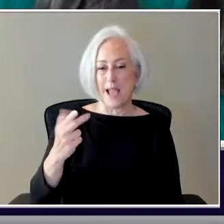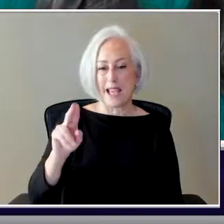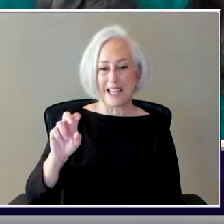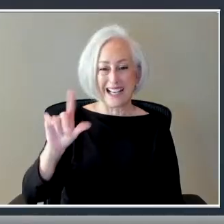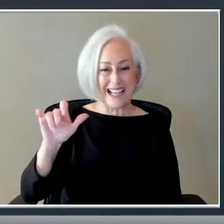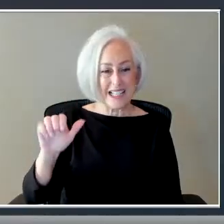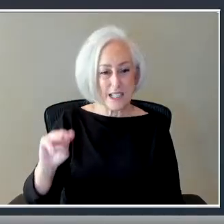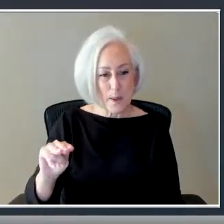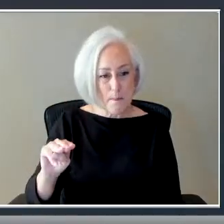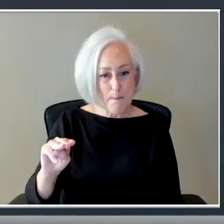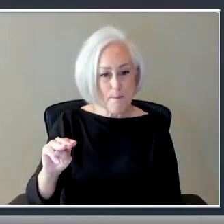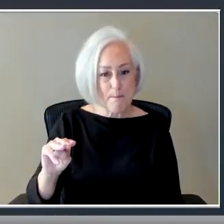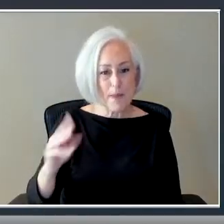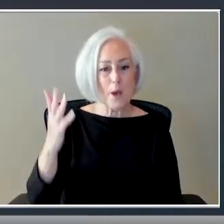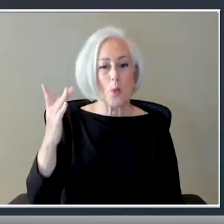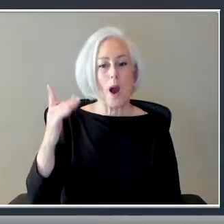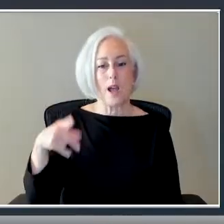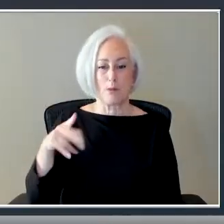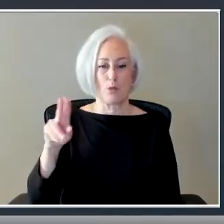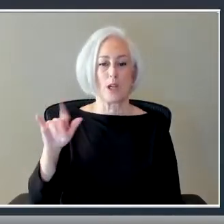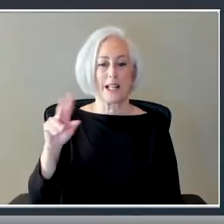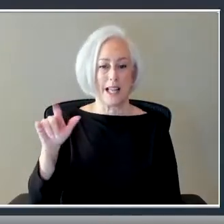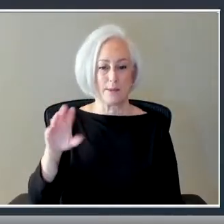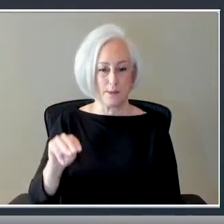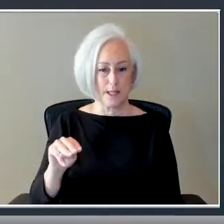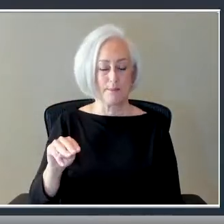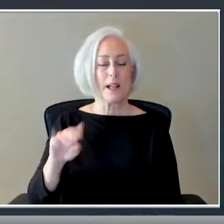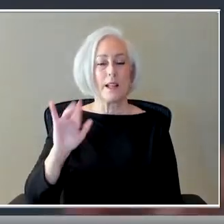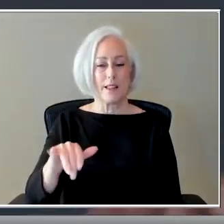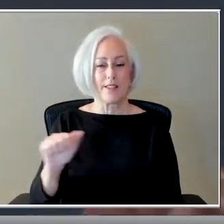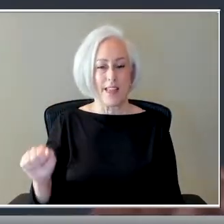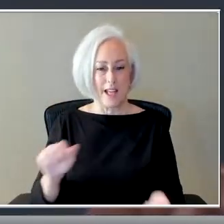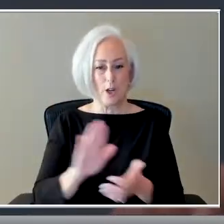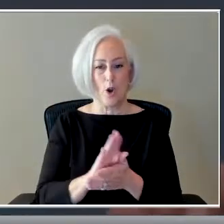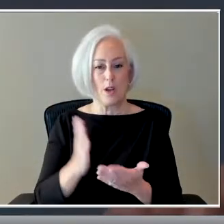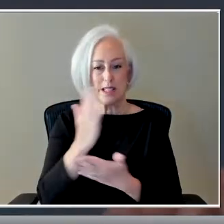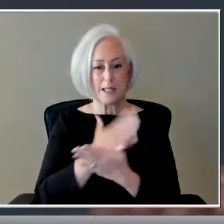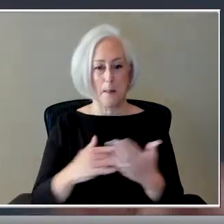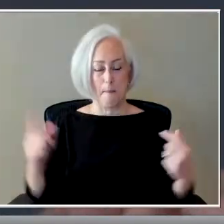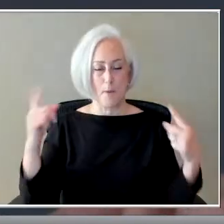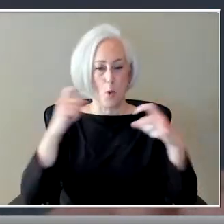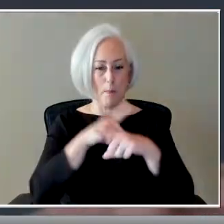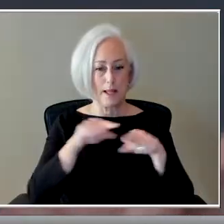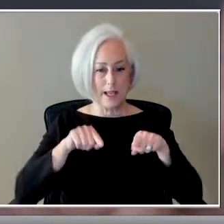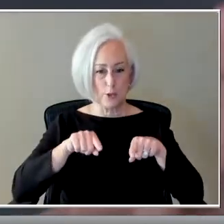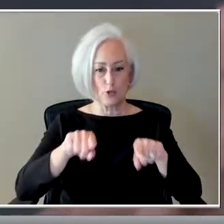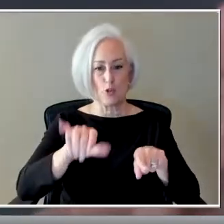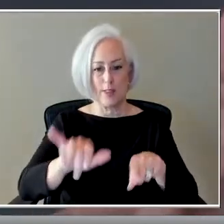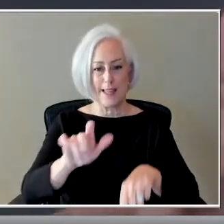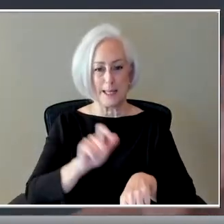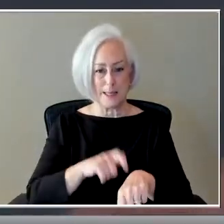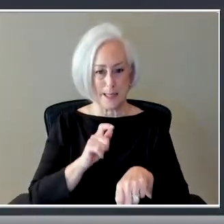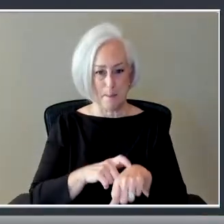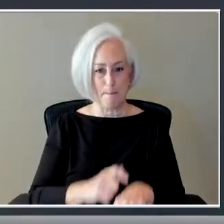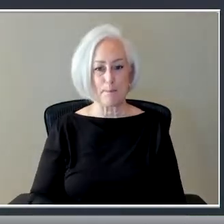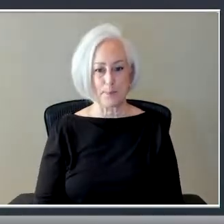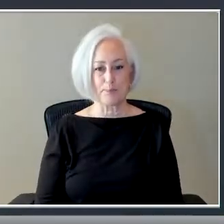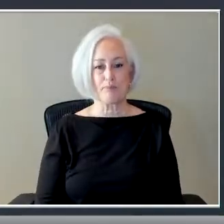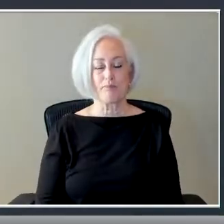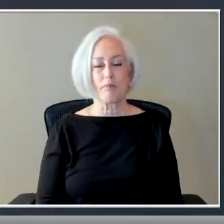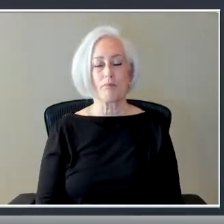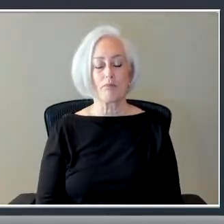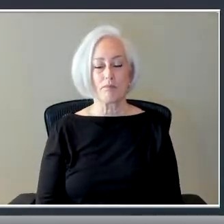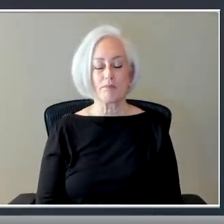preeclampsia. And so that kind of caused some of the complications during that time period as well.